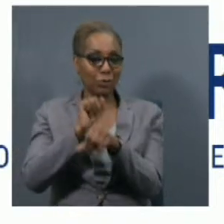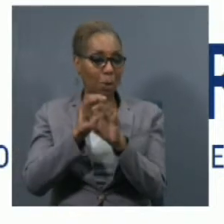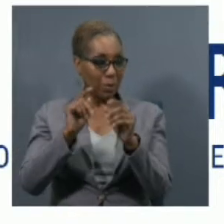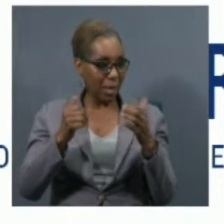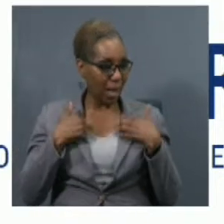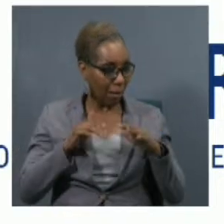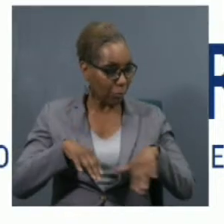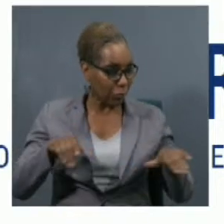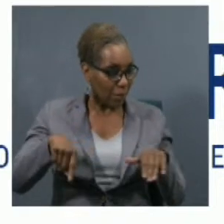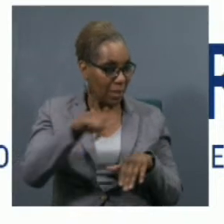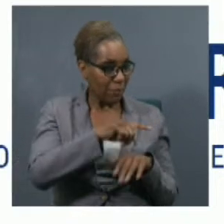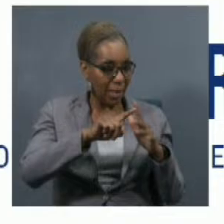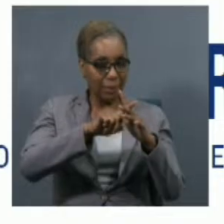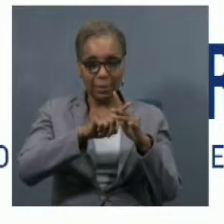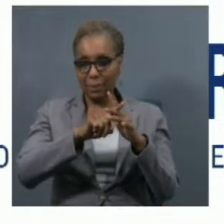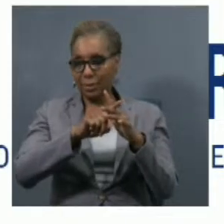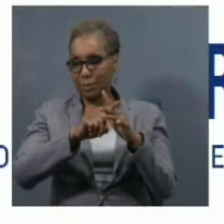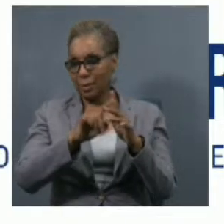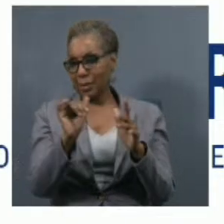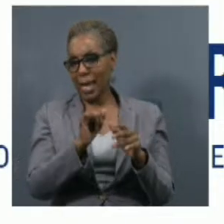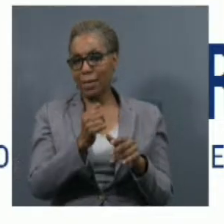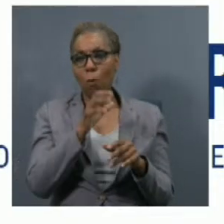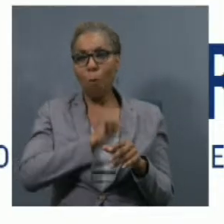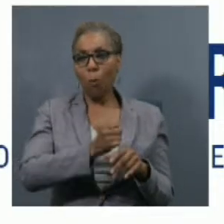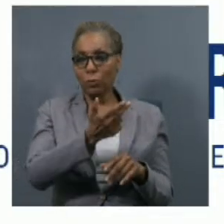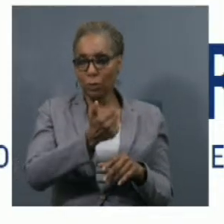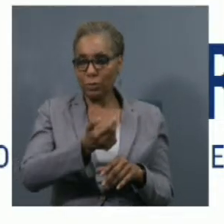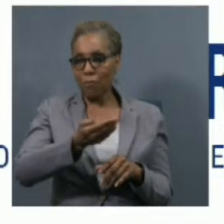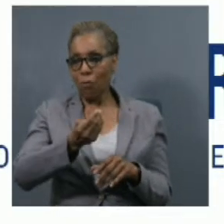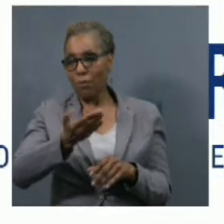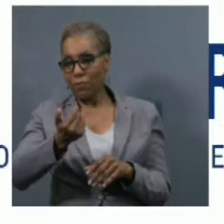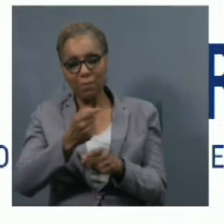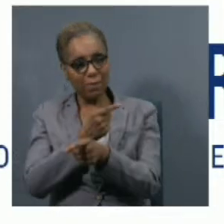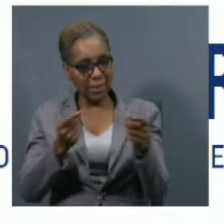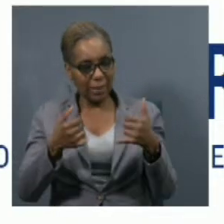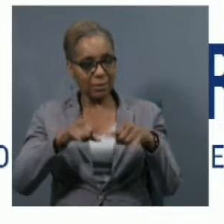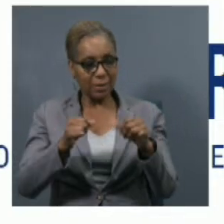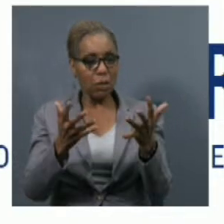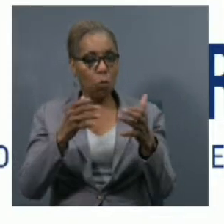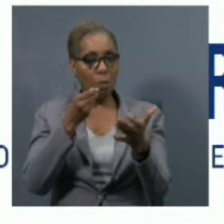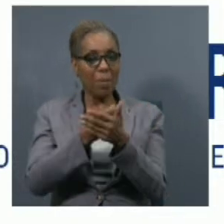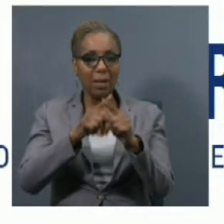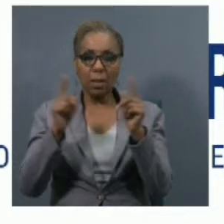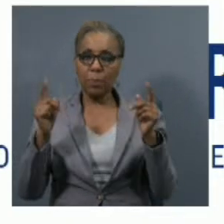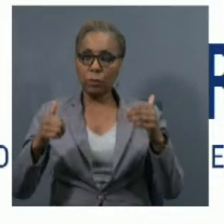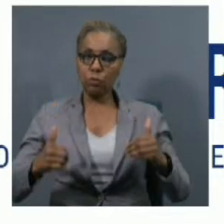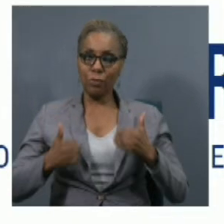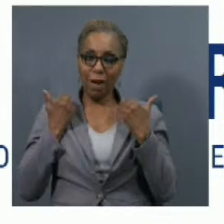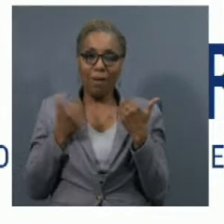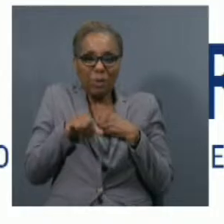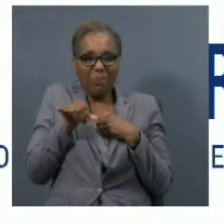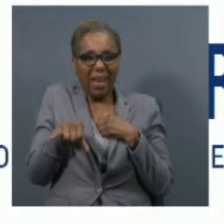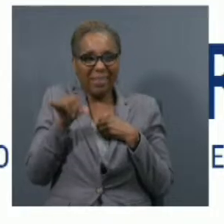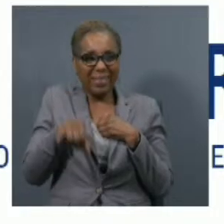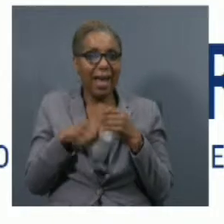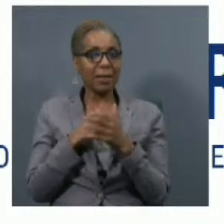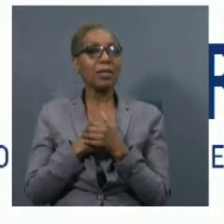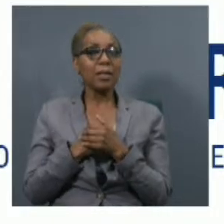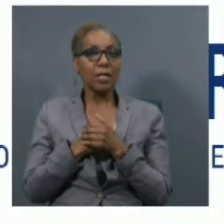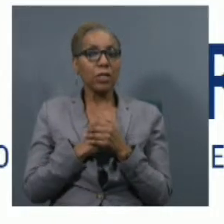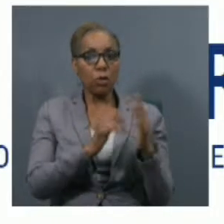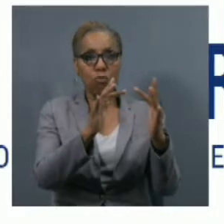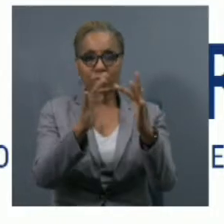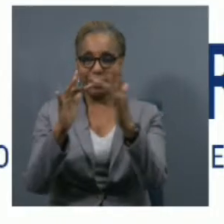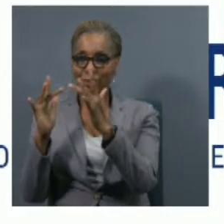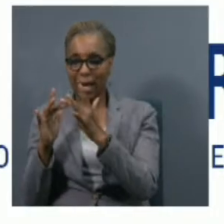know that when they start turning 13, 14, and 15, they still want money, but they're just too young. And so that's what this does, is it reaches out to that